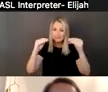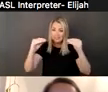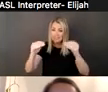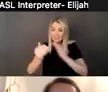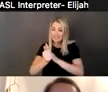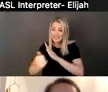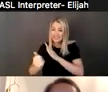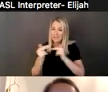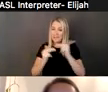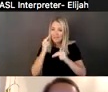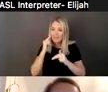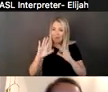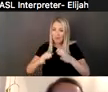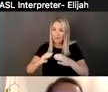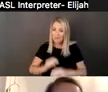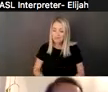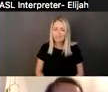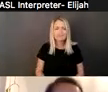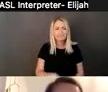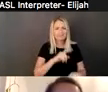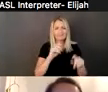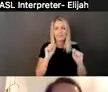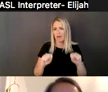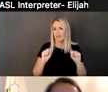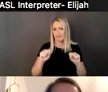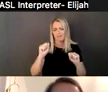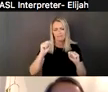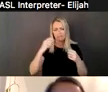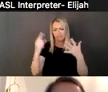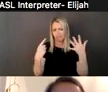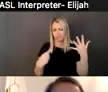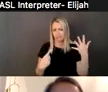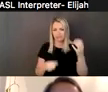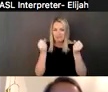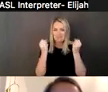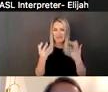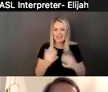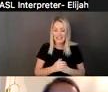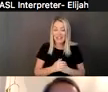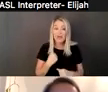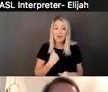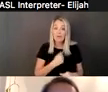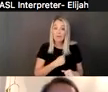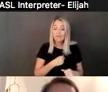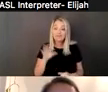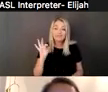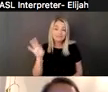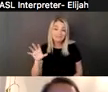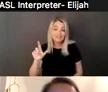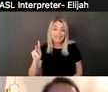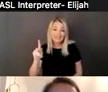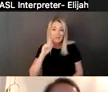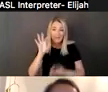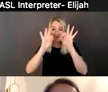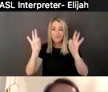for your group. Lots and lots of possibilities. We will drop the link to the form in the